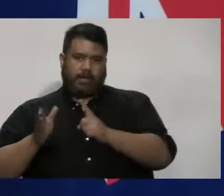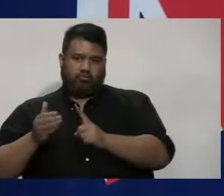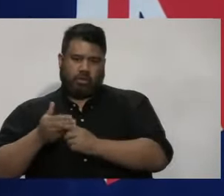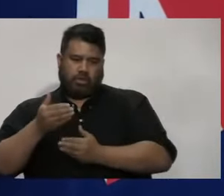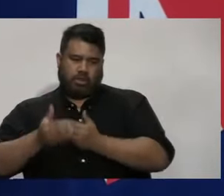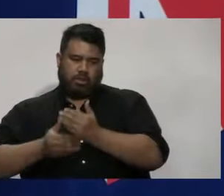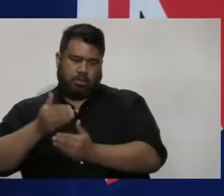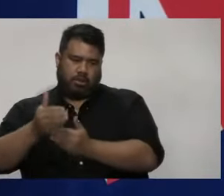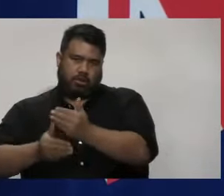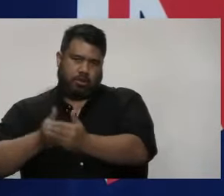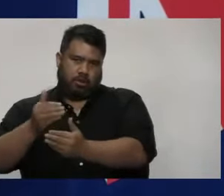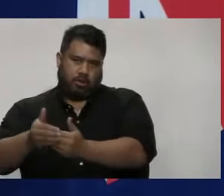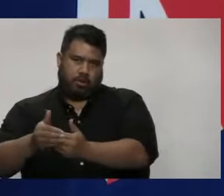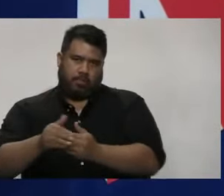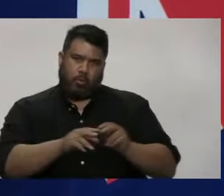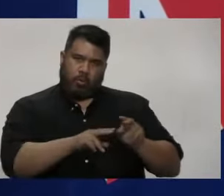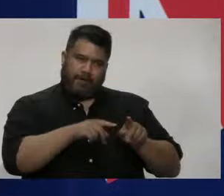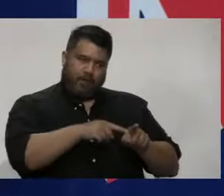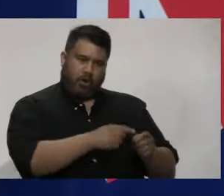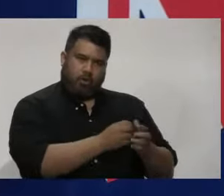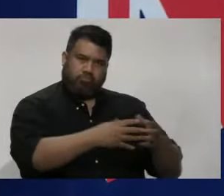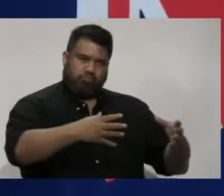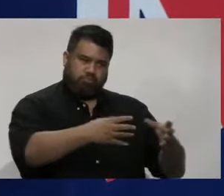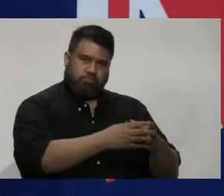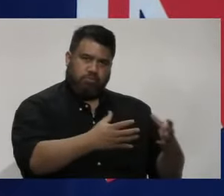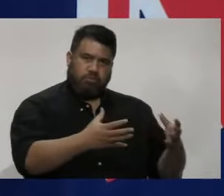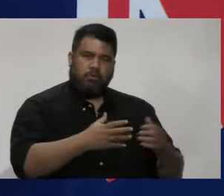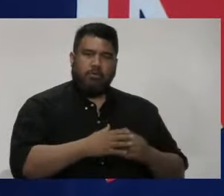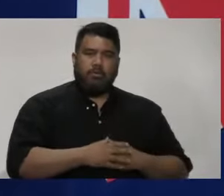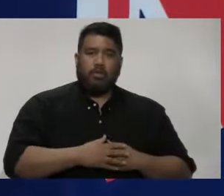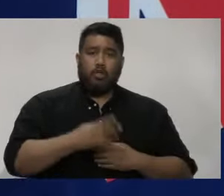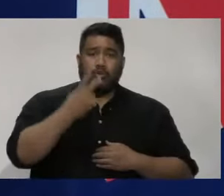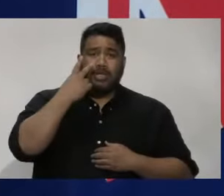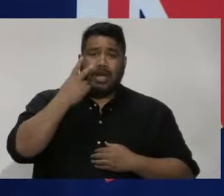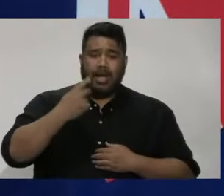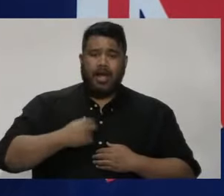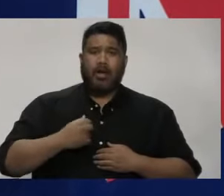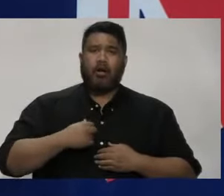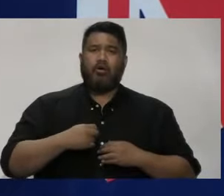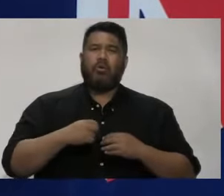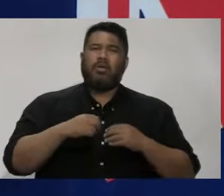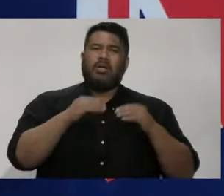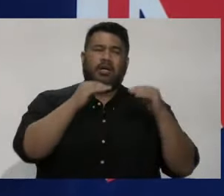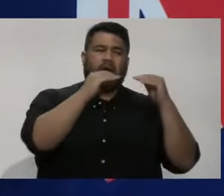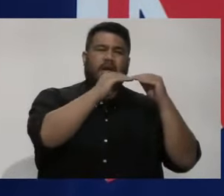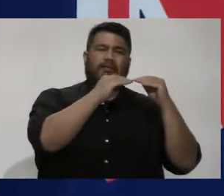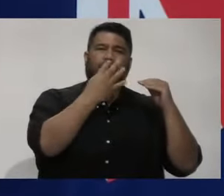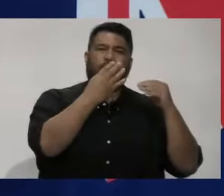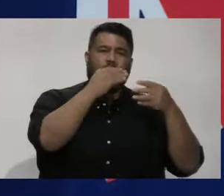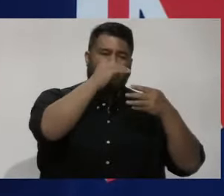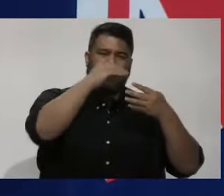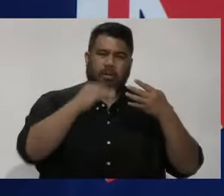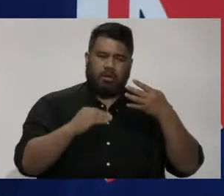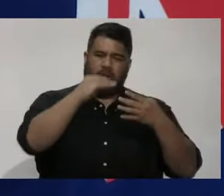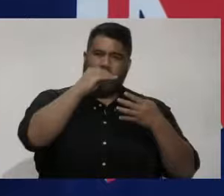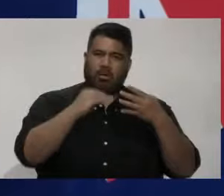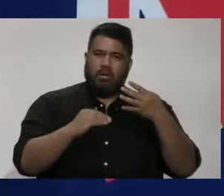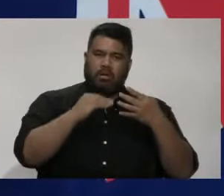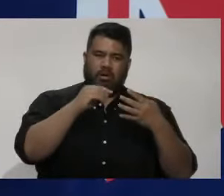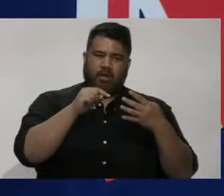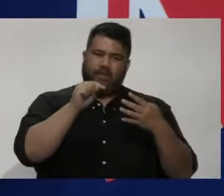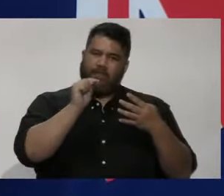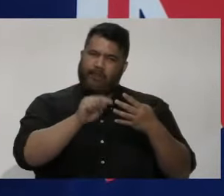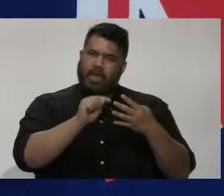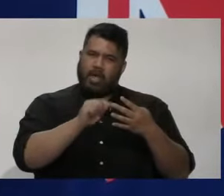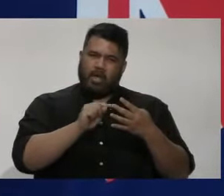of course you'll see from the alert level framework, we do talk about managing cases within that part of our system as well. So it's